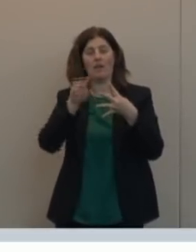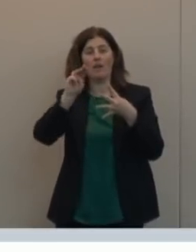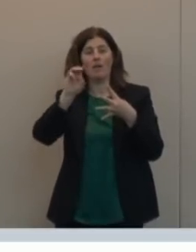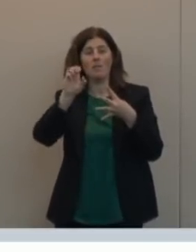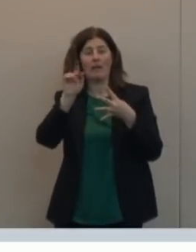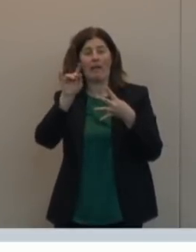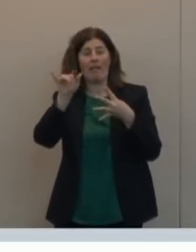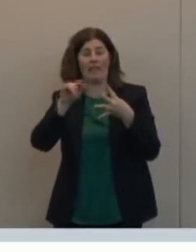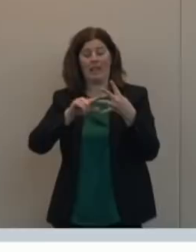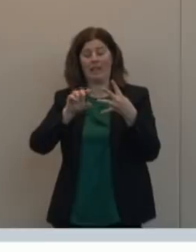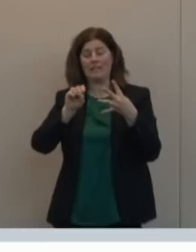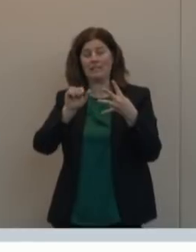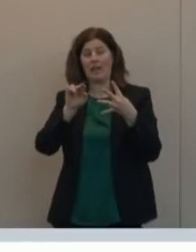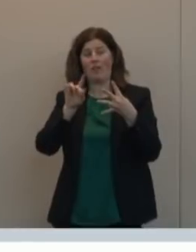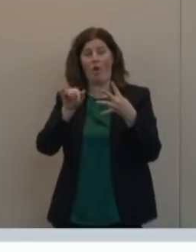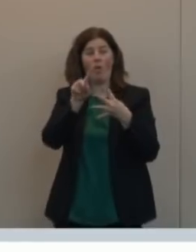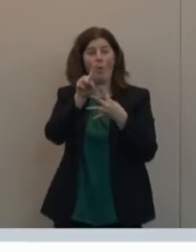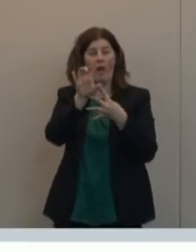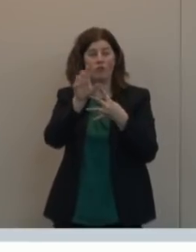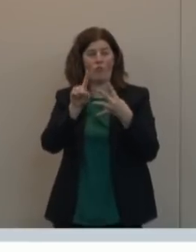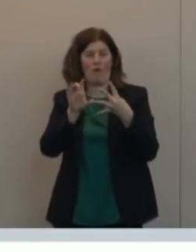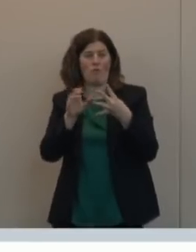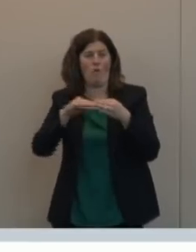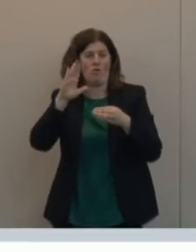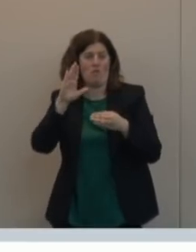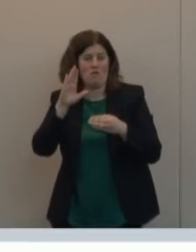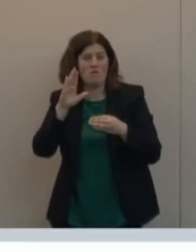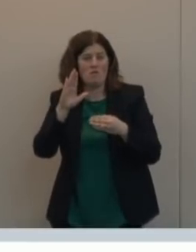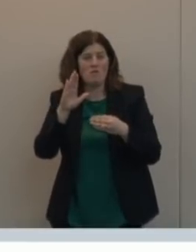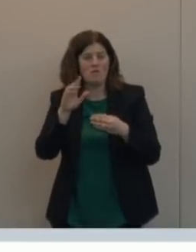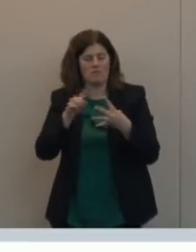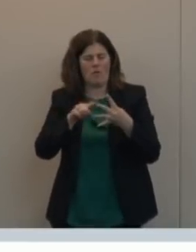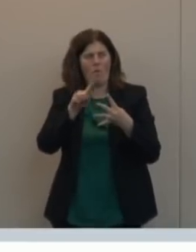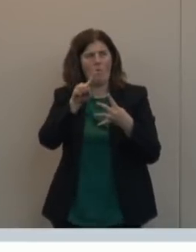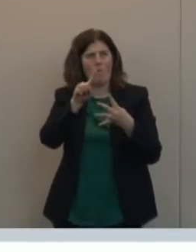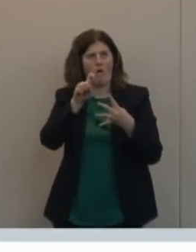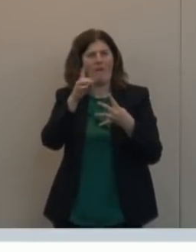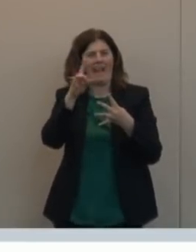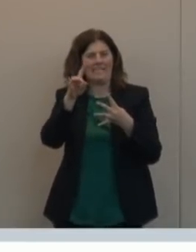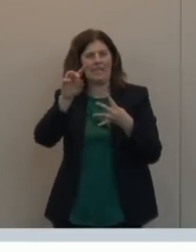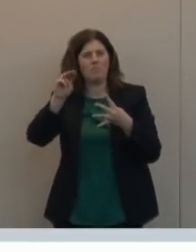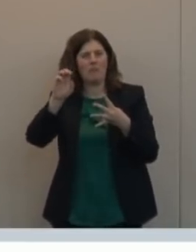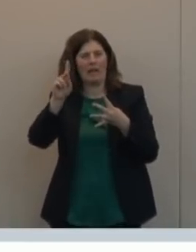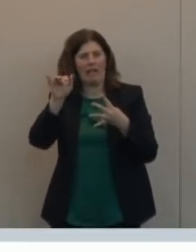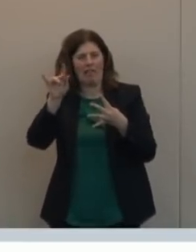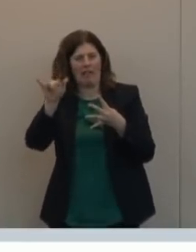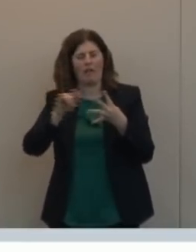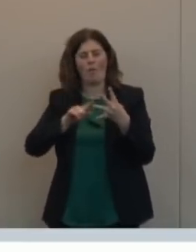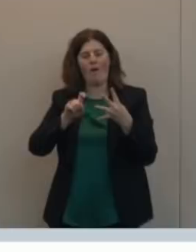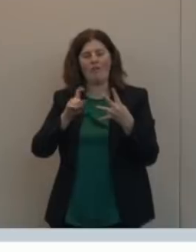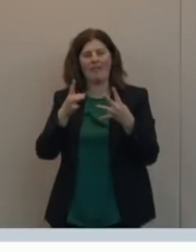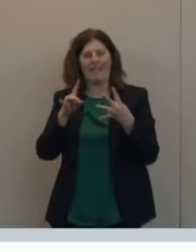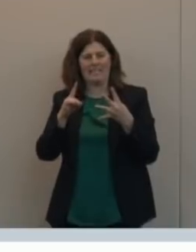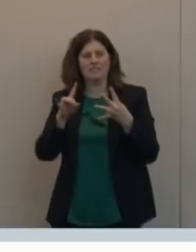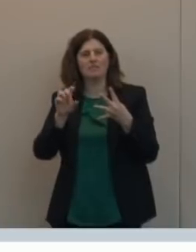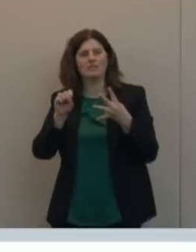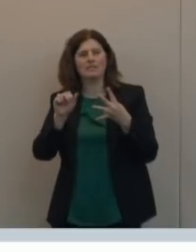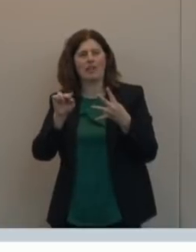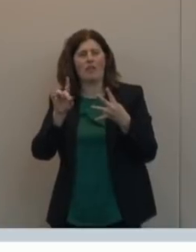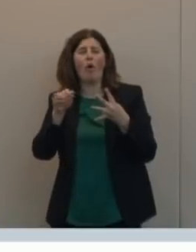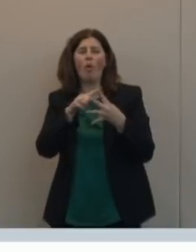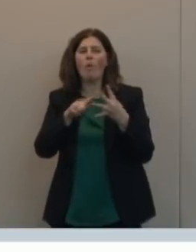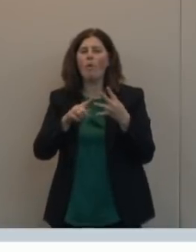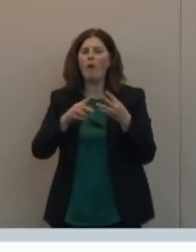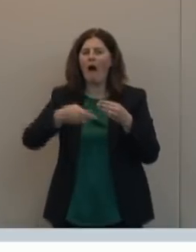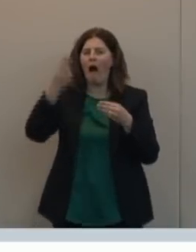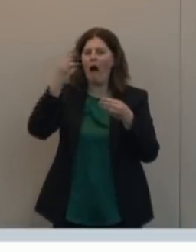over 100 cases per 100,000. We've got 118 in McKinley and 120 in Sandoval. Those are getting to be high